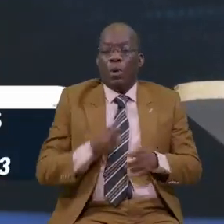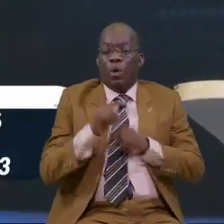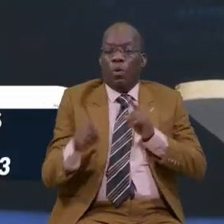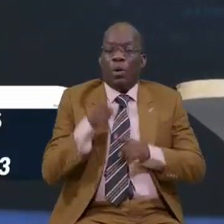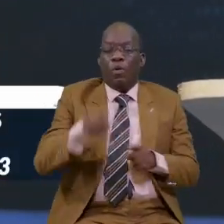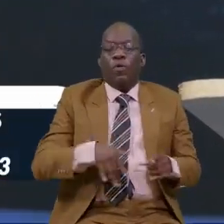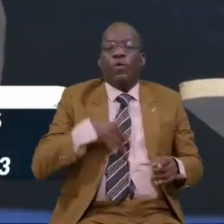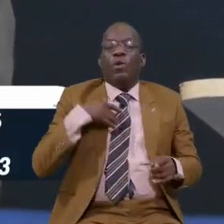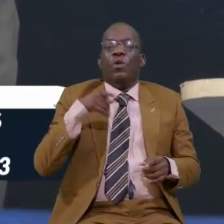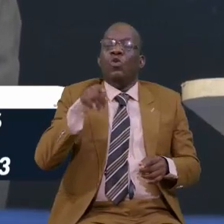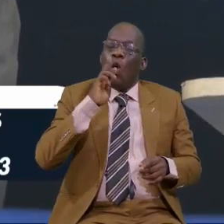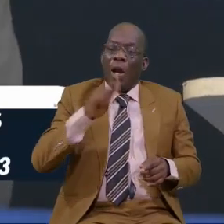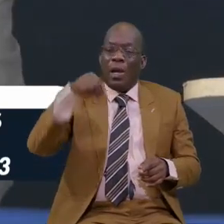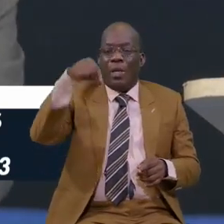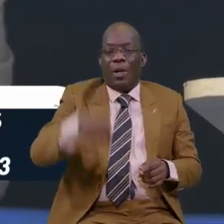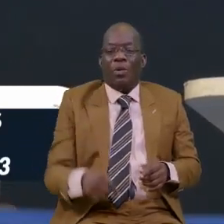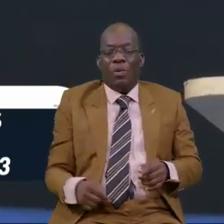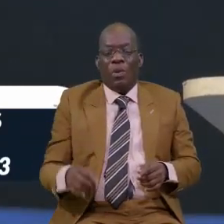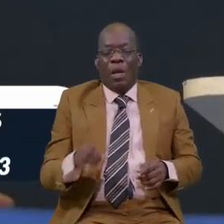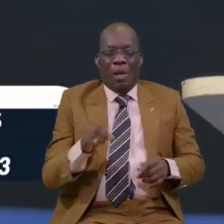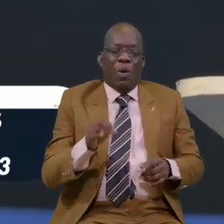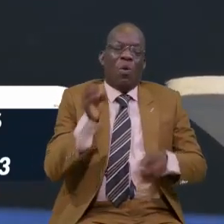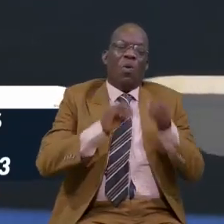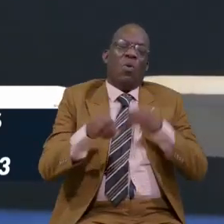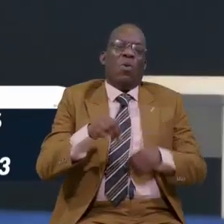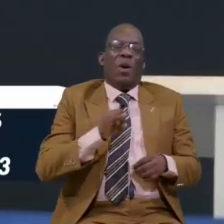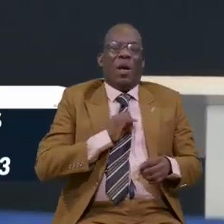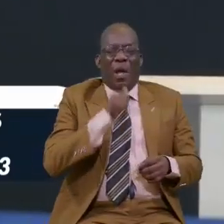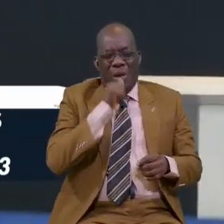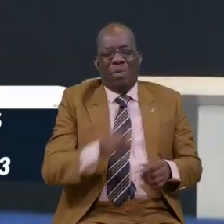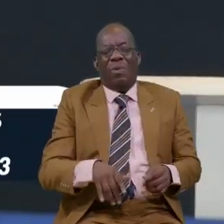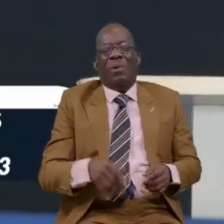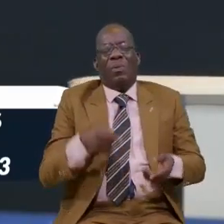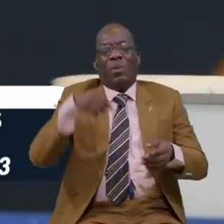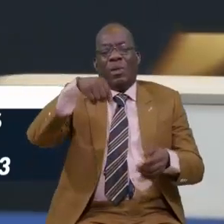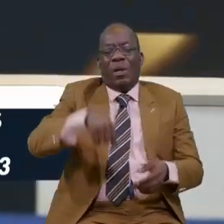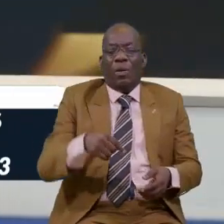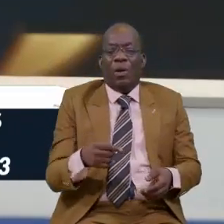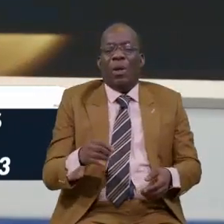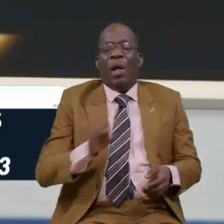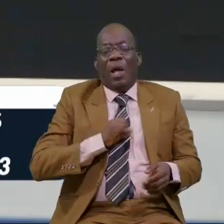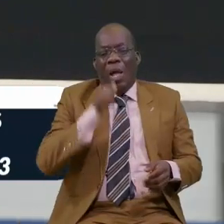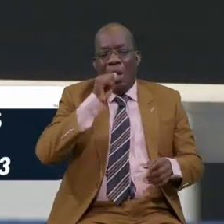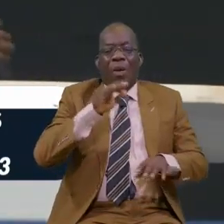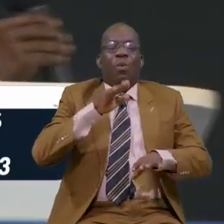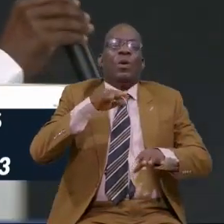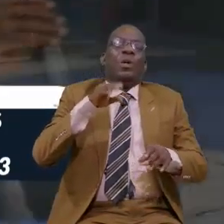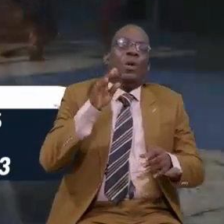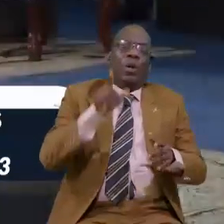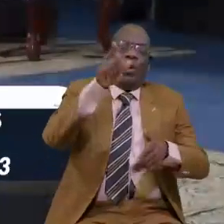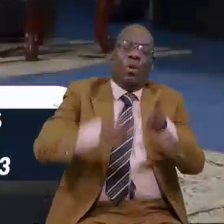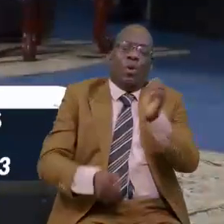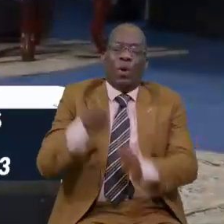me, I am down. Oh me, I'm the lowest in the whole pack. But when